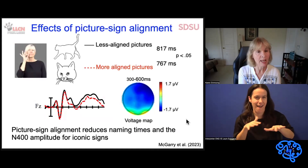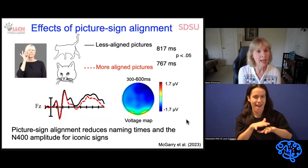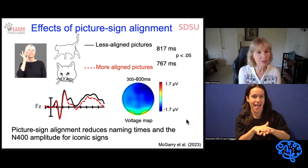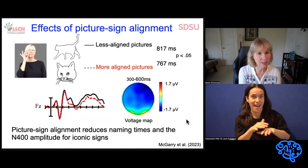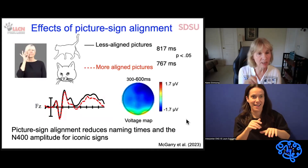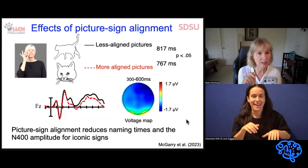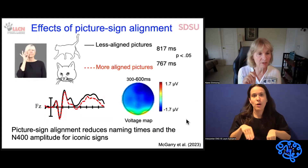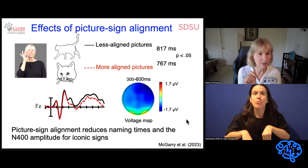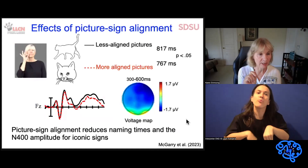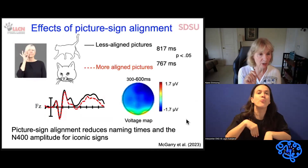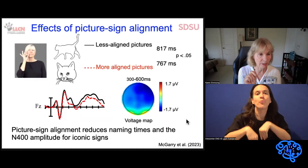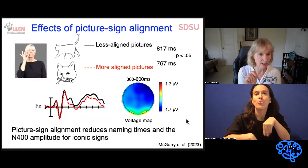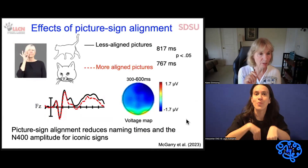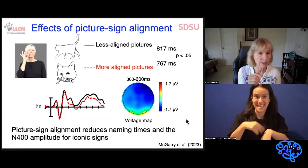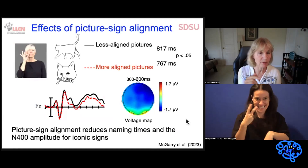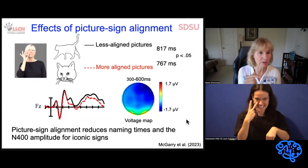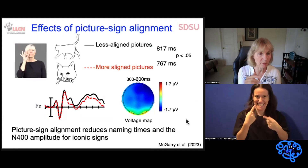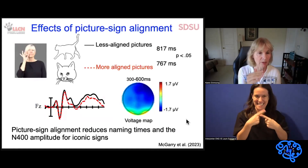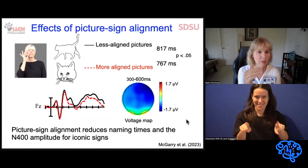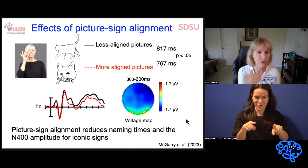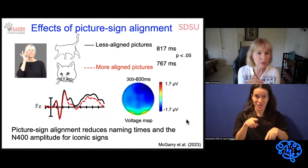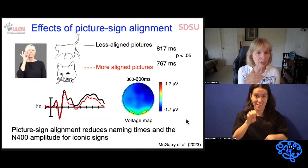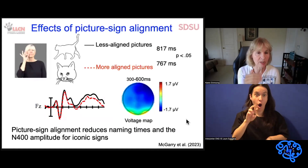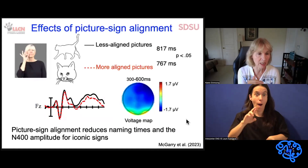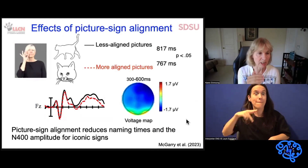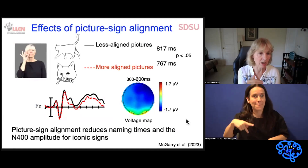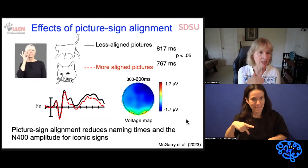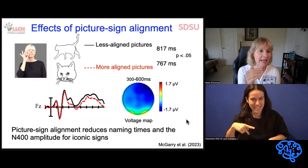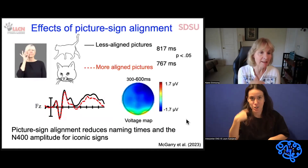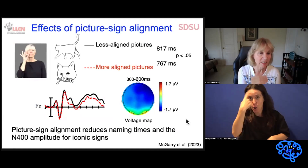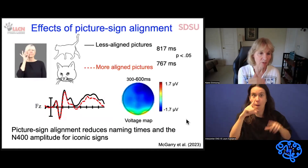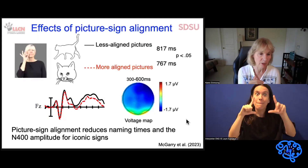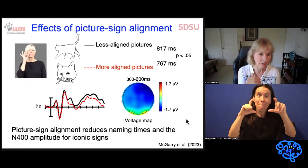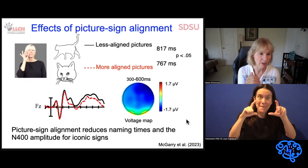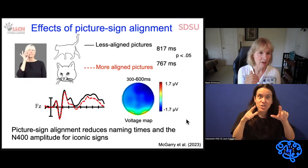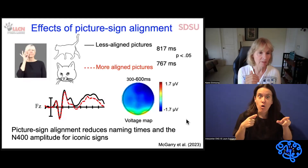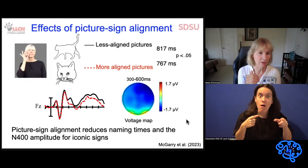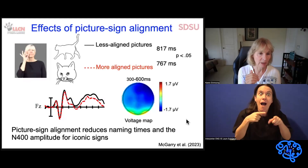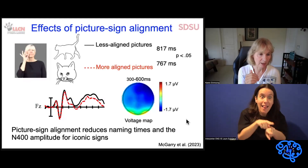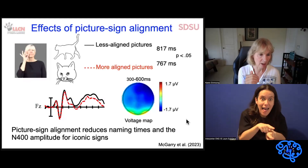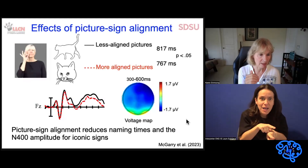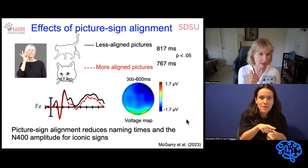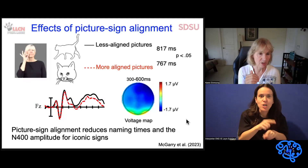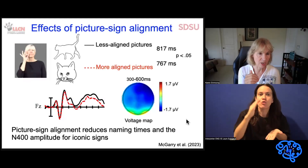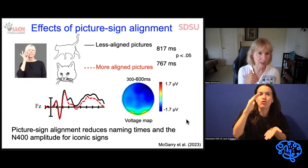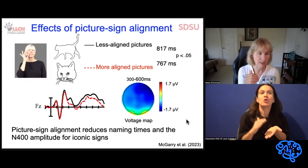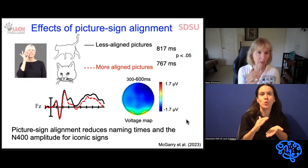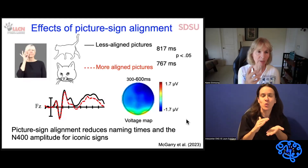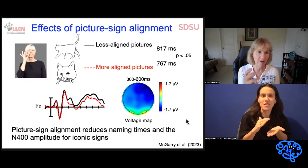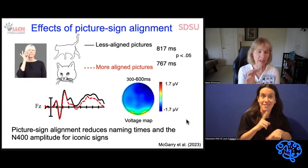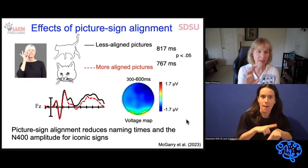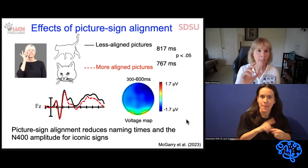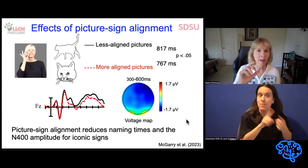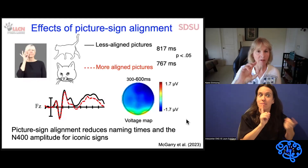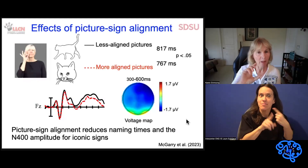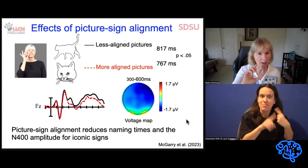faster, and you see a difference in the ERP. So picture alignment reduces the naming times and the N400 for iconic signs, suggesting that when you